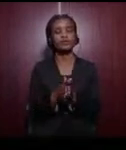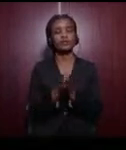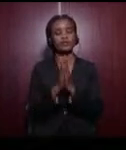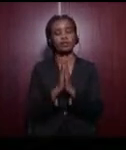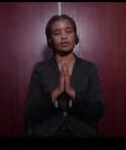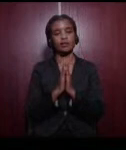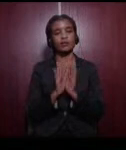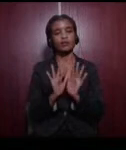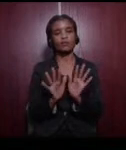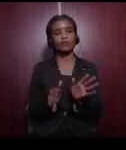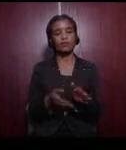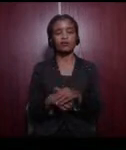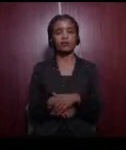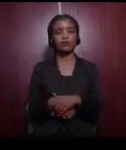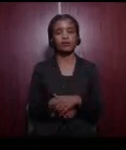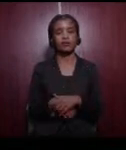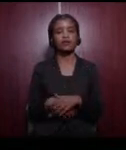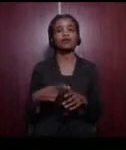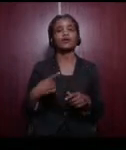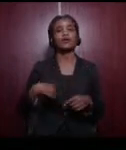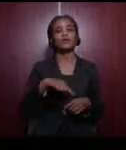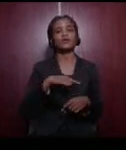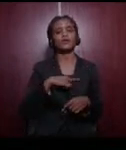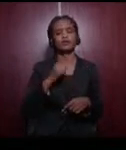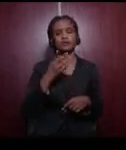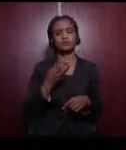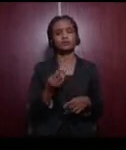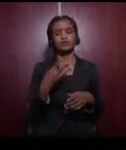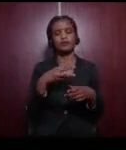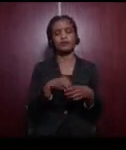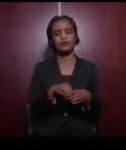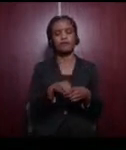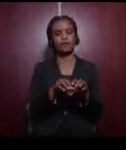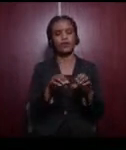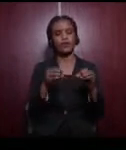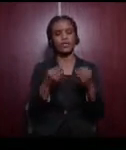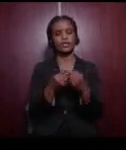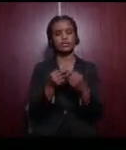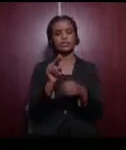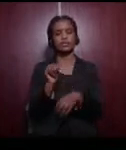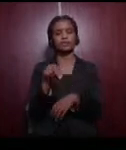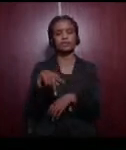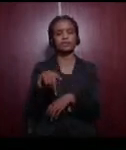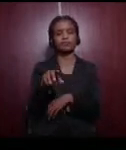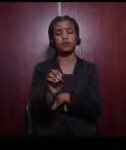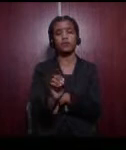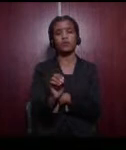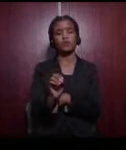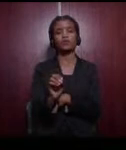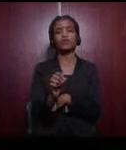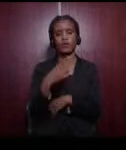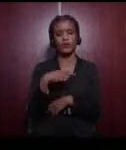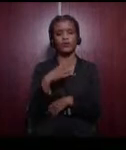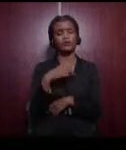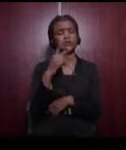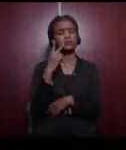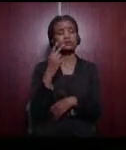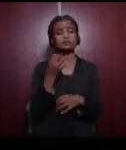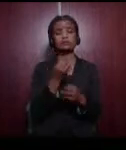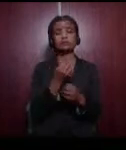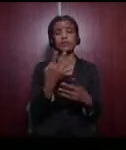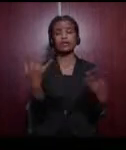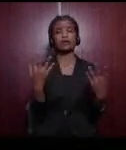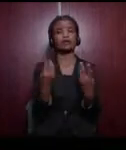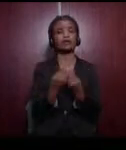ukuthi sirana ama NPO on the ground and siyazibona izinto ezenzakala daily,